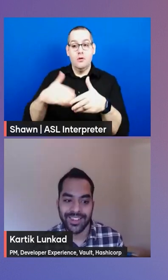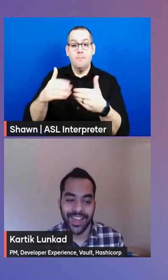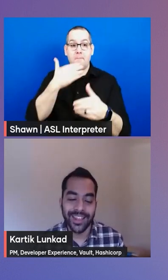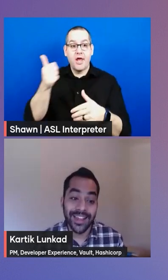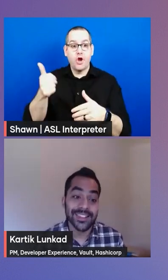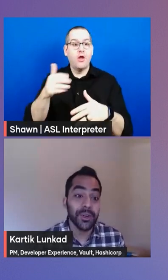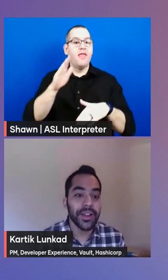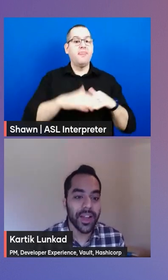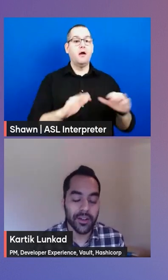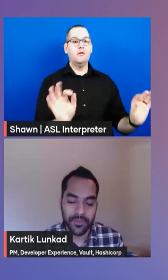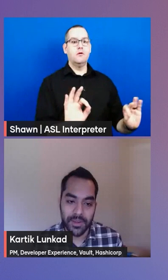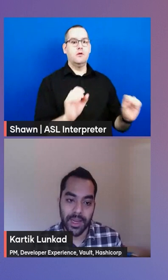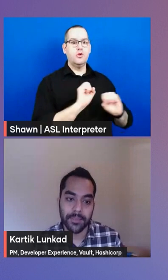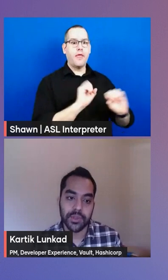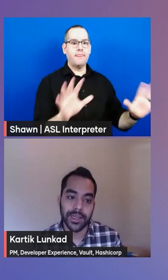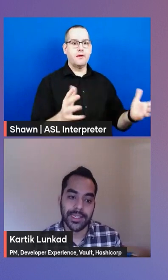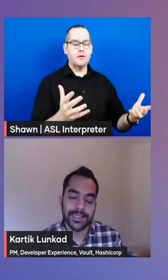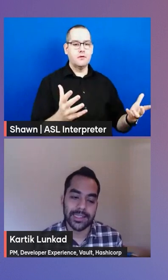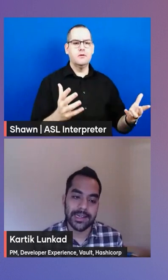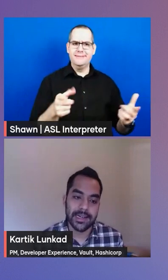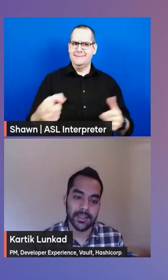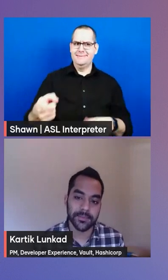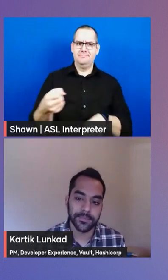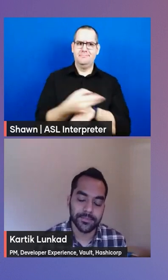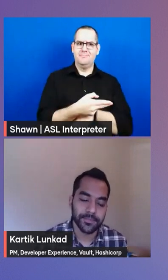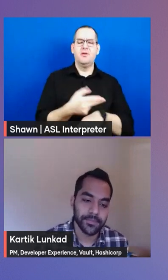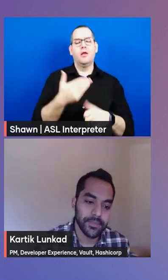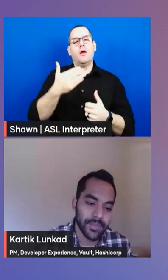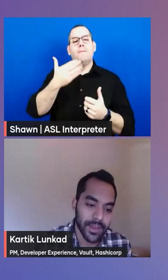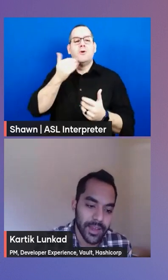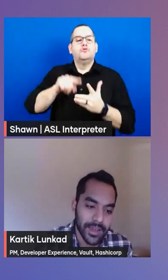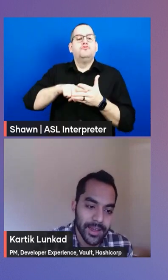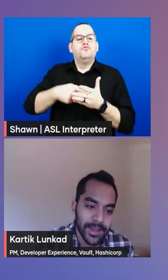better. And that's good enough sometimes to at least get started.